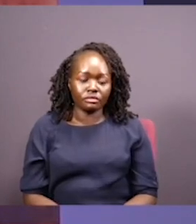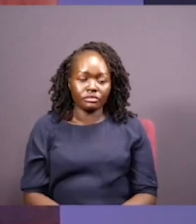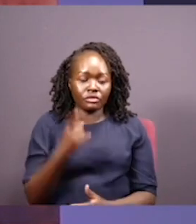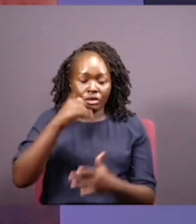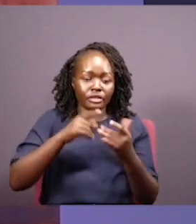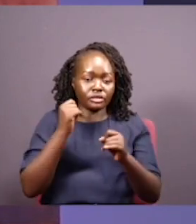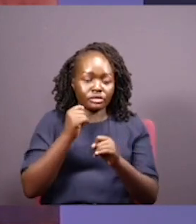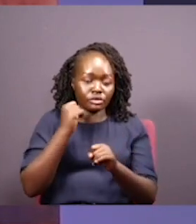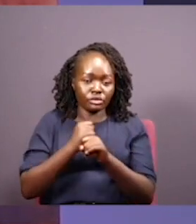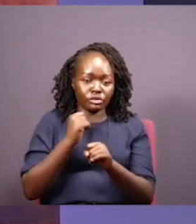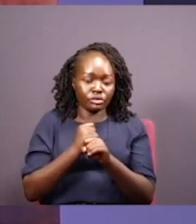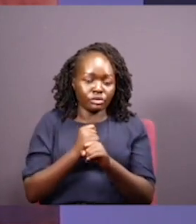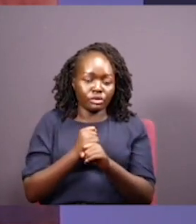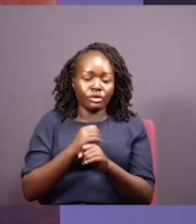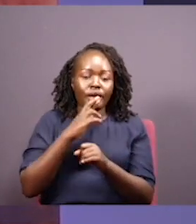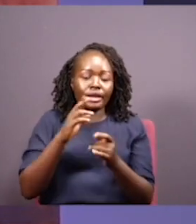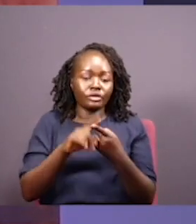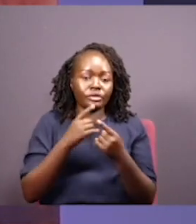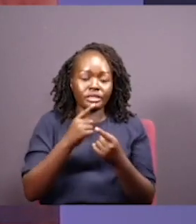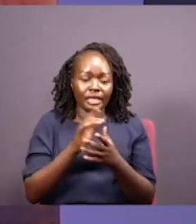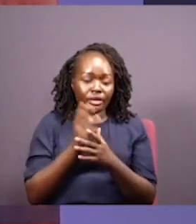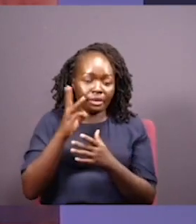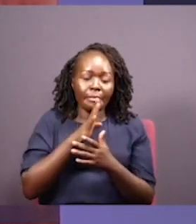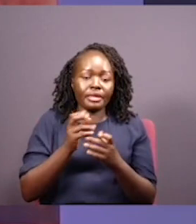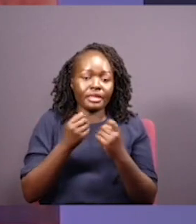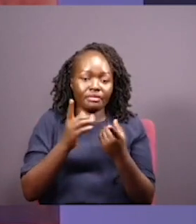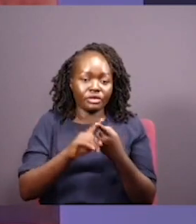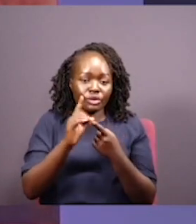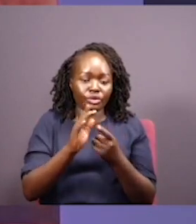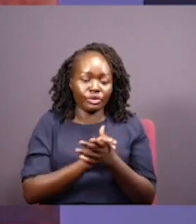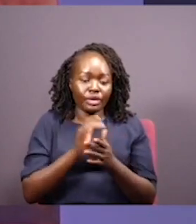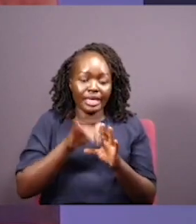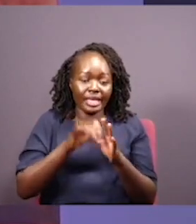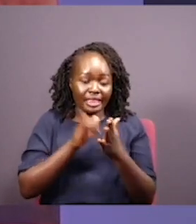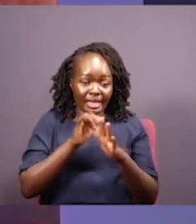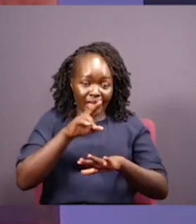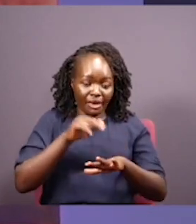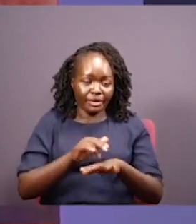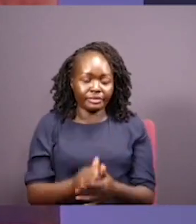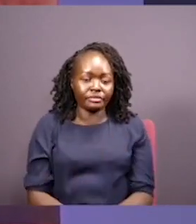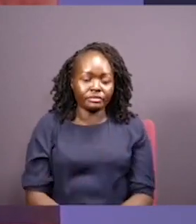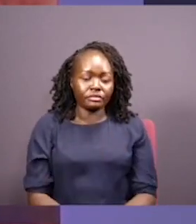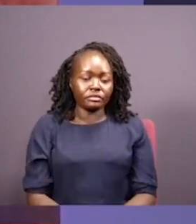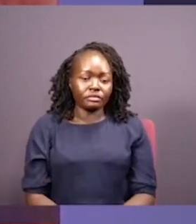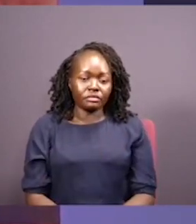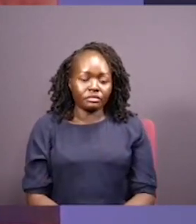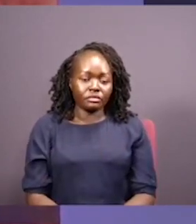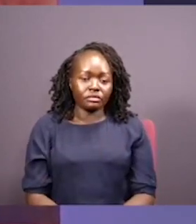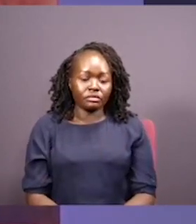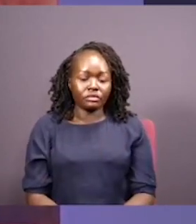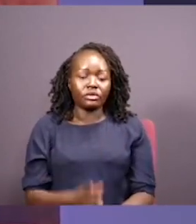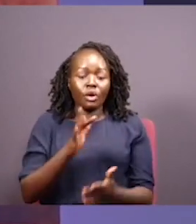For what you are to say will be given you in that hour. And so what Jesus was telling his disciples was